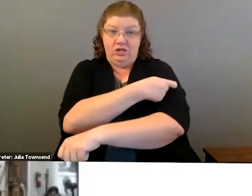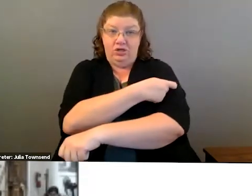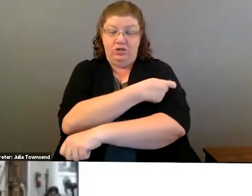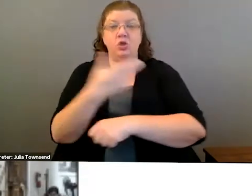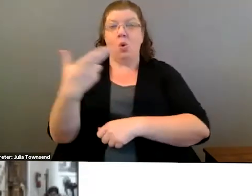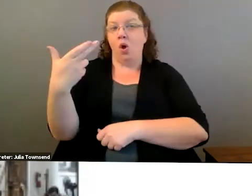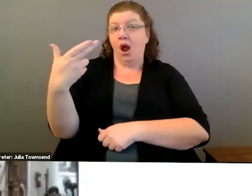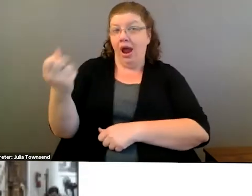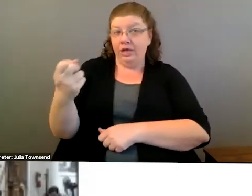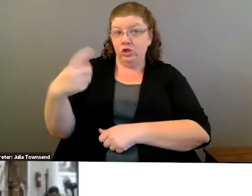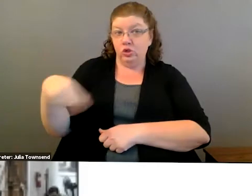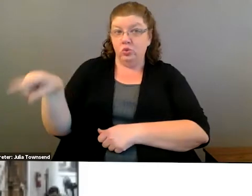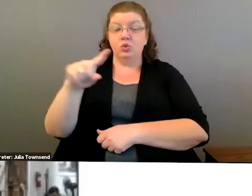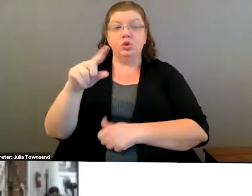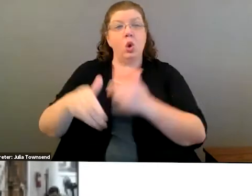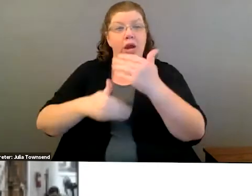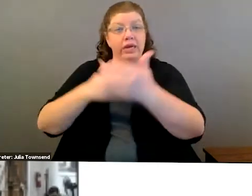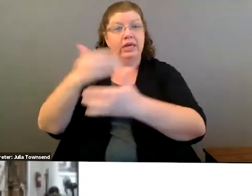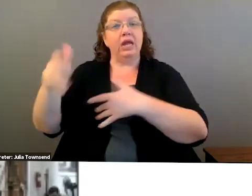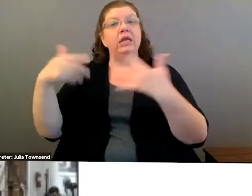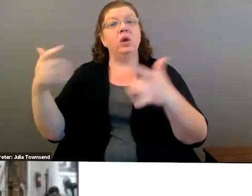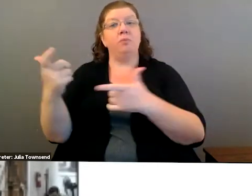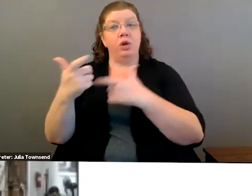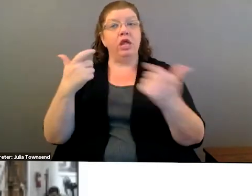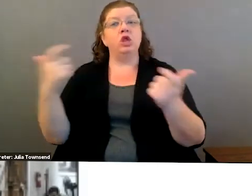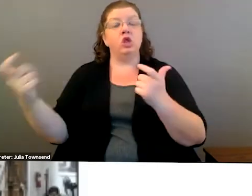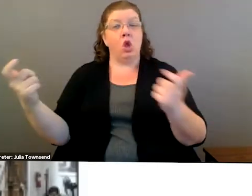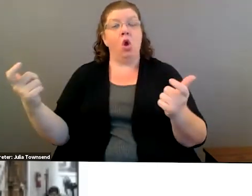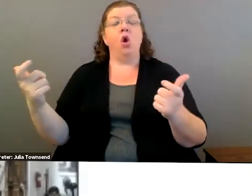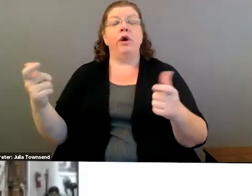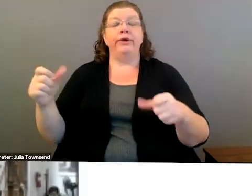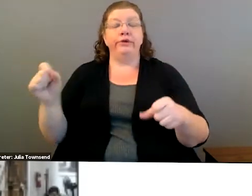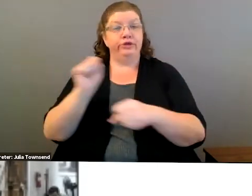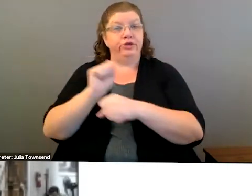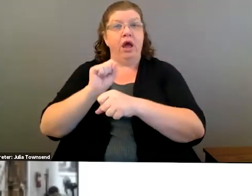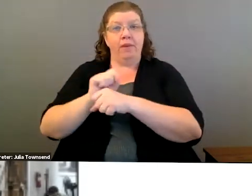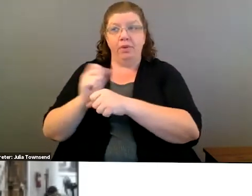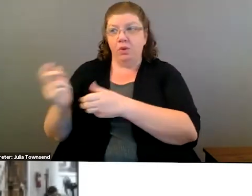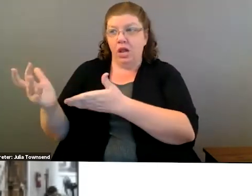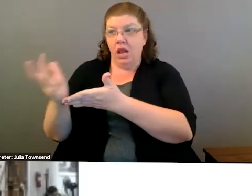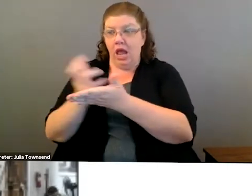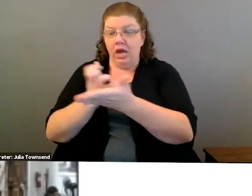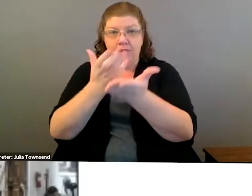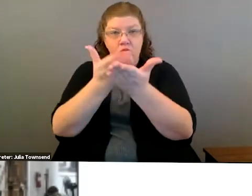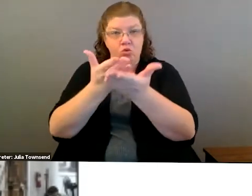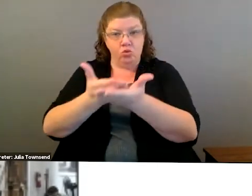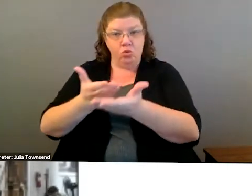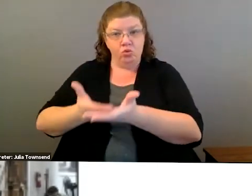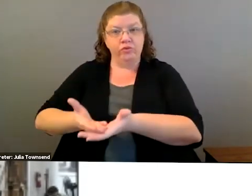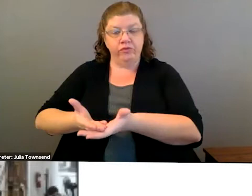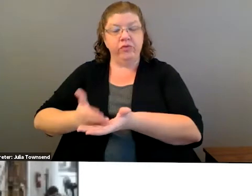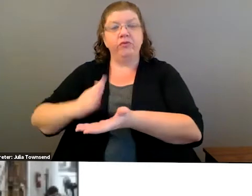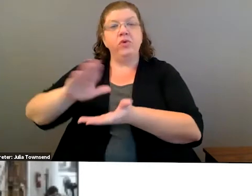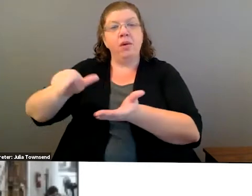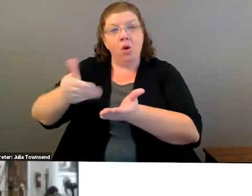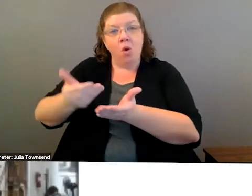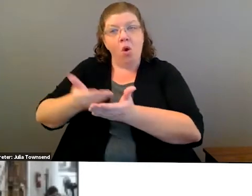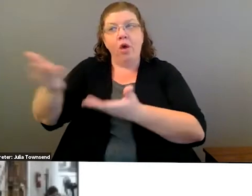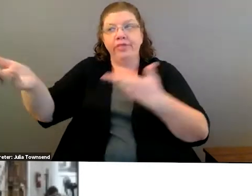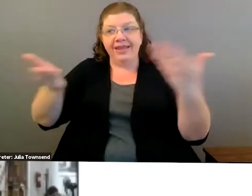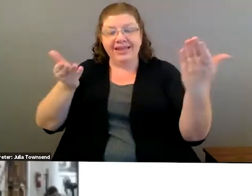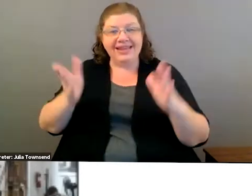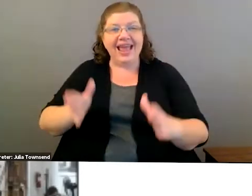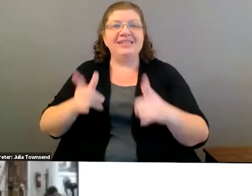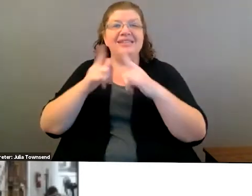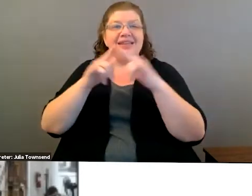high schools are undergoing a pretty large undertaking with collecting proof from all the guests and so forth who